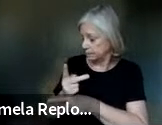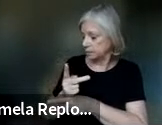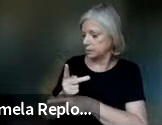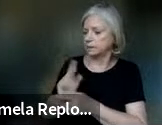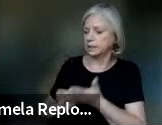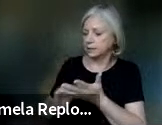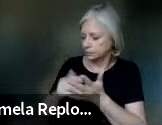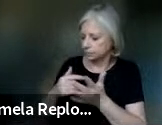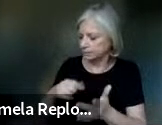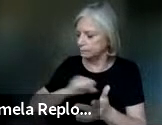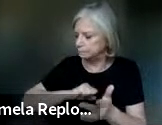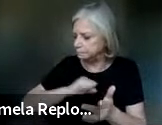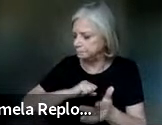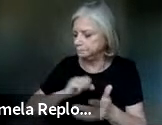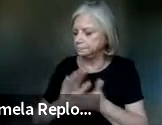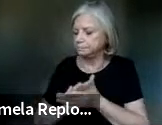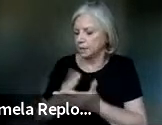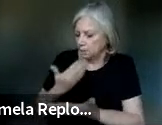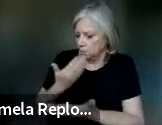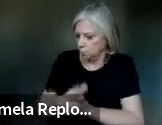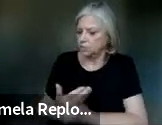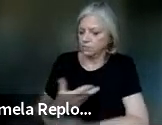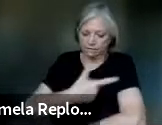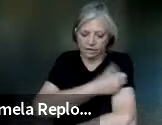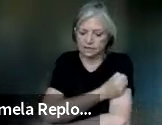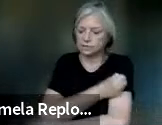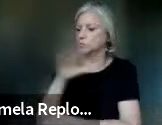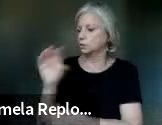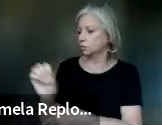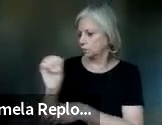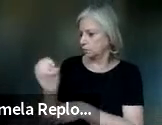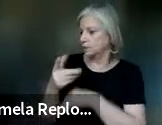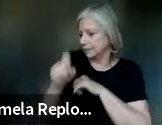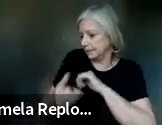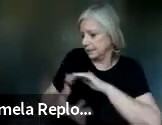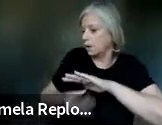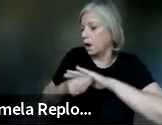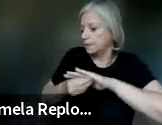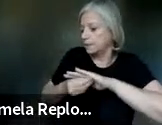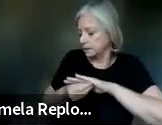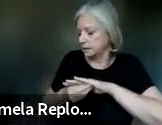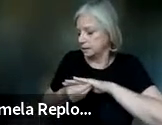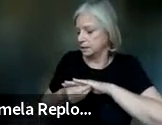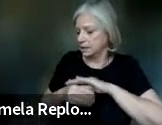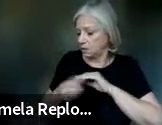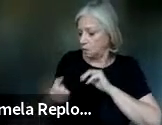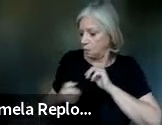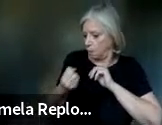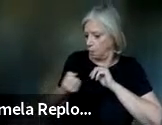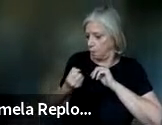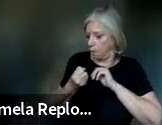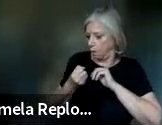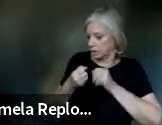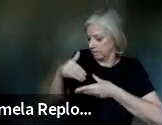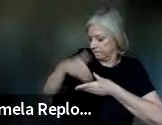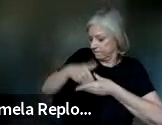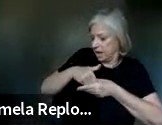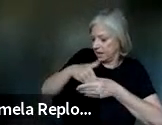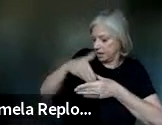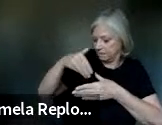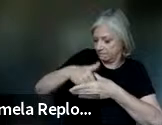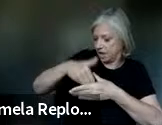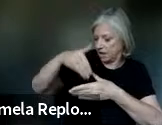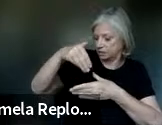so employees provide proof of vaccination to their employer and they maintain a copy. How long will employers need to maintain that information? And is there a